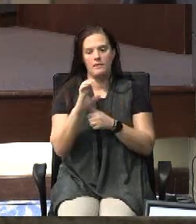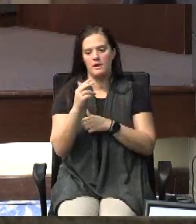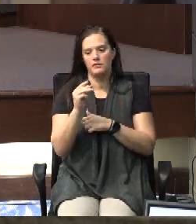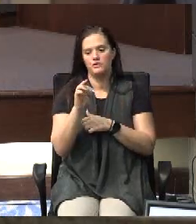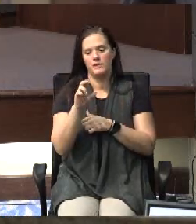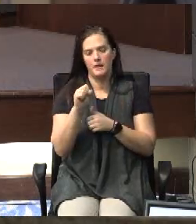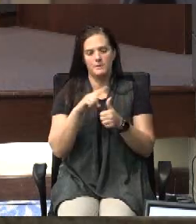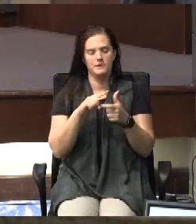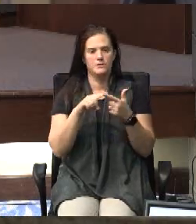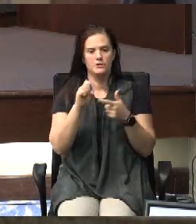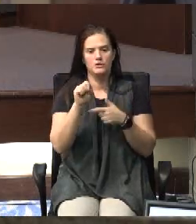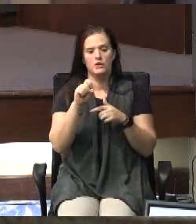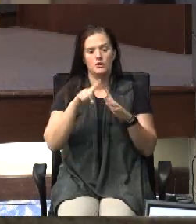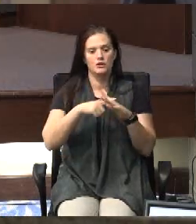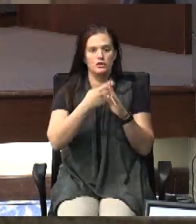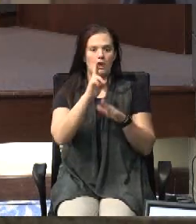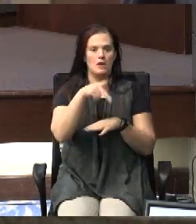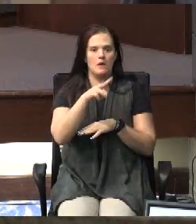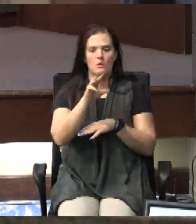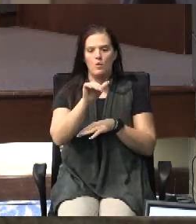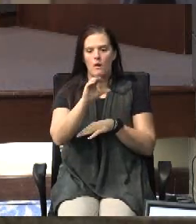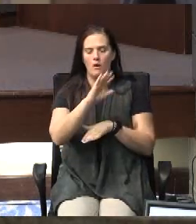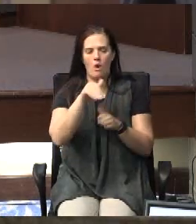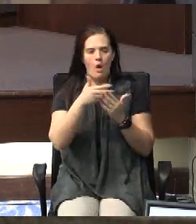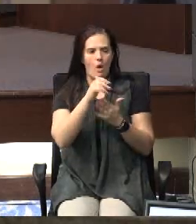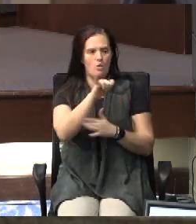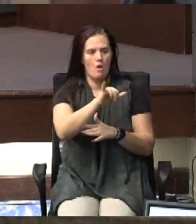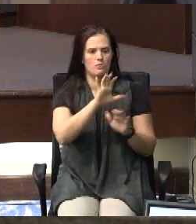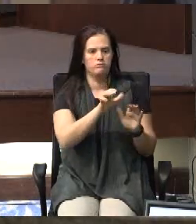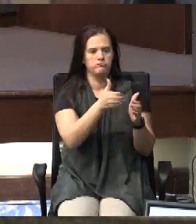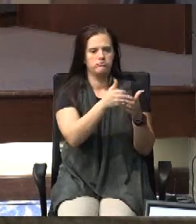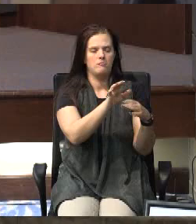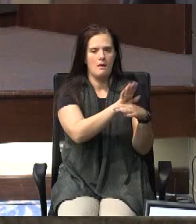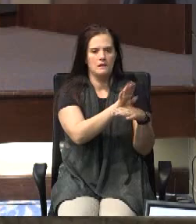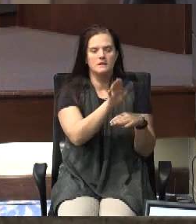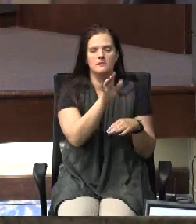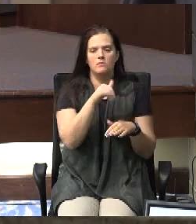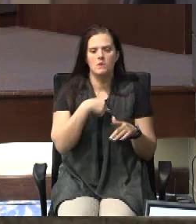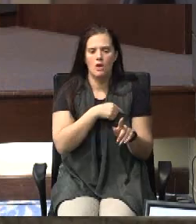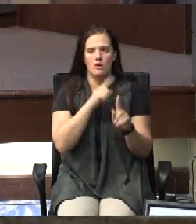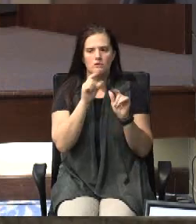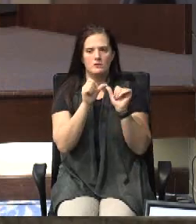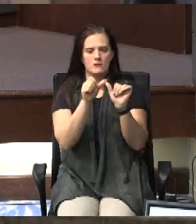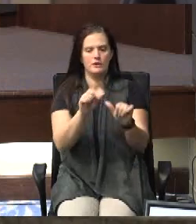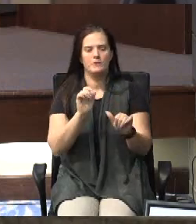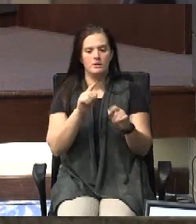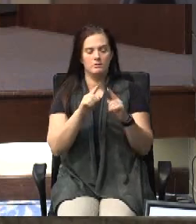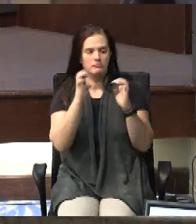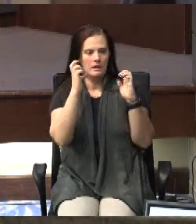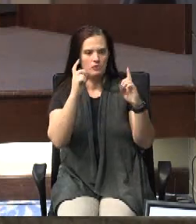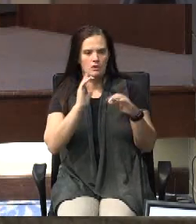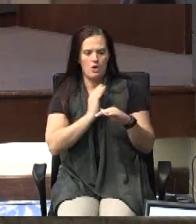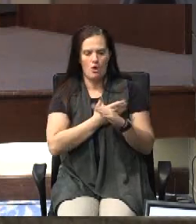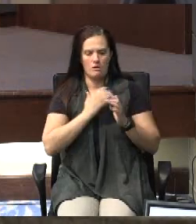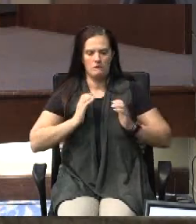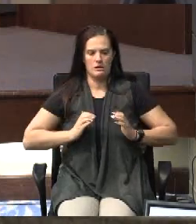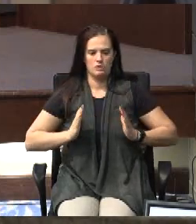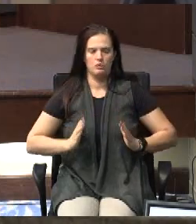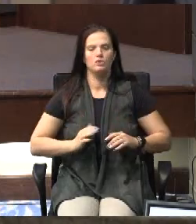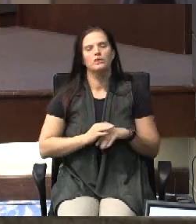with Startup Waco, with all of those entities, and so that way we are continuing to educate our